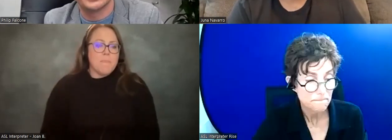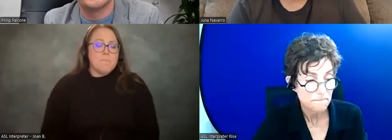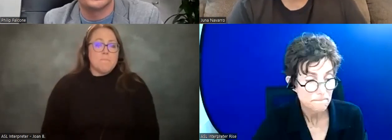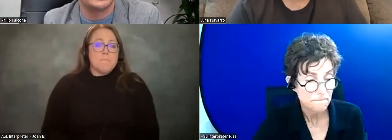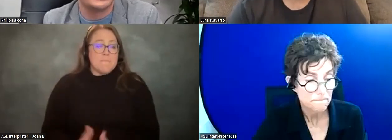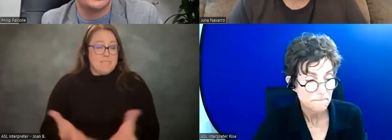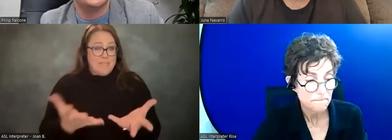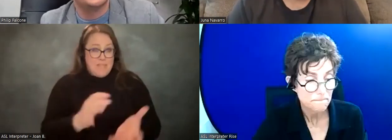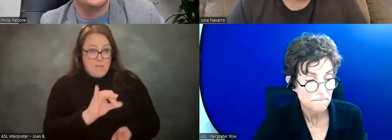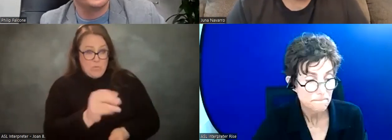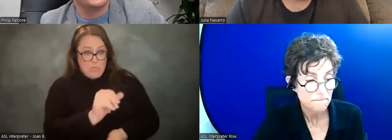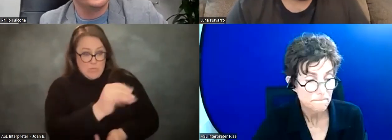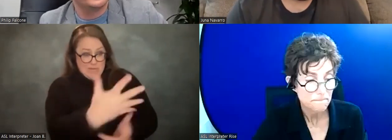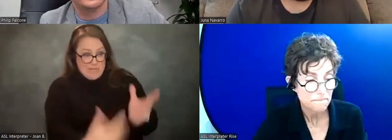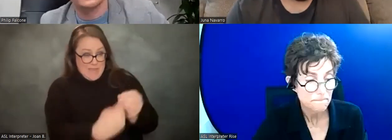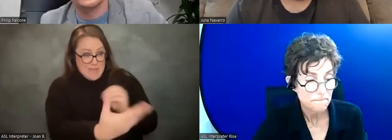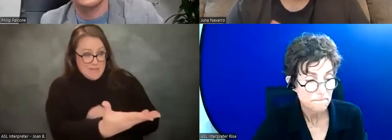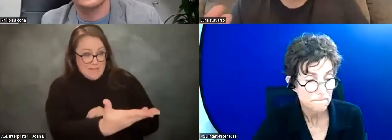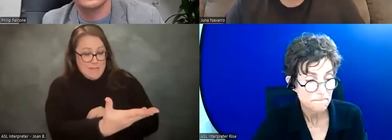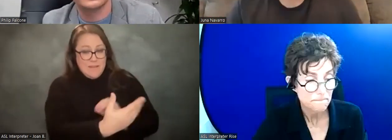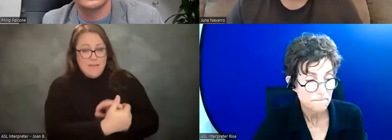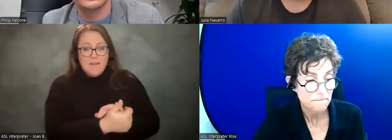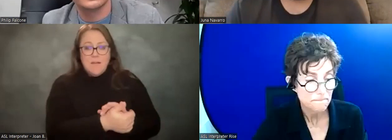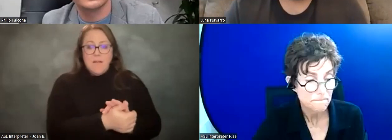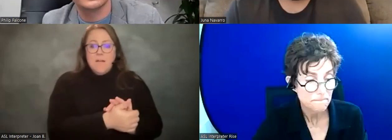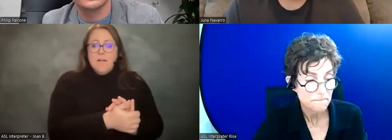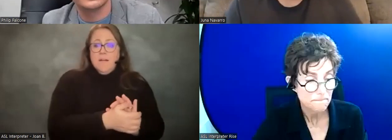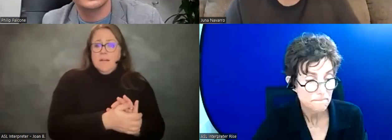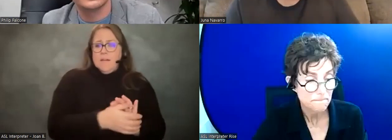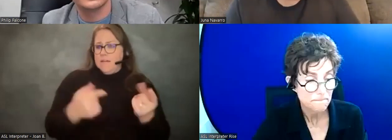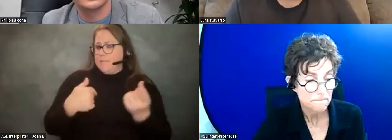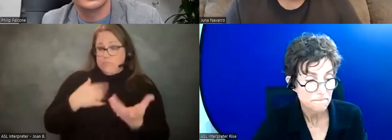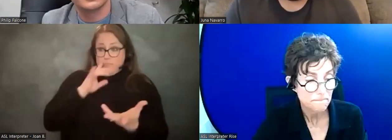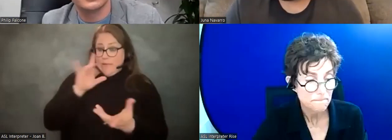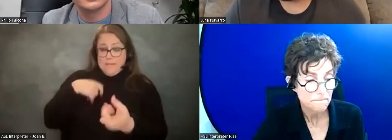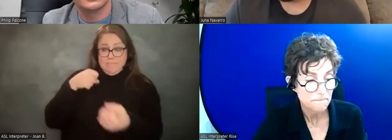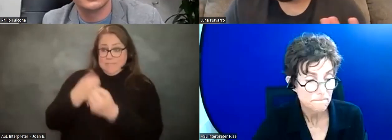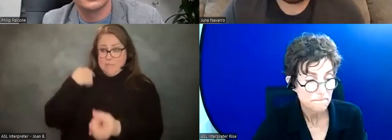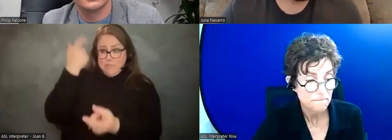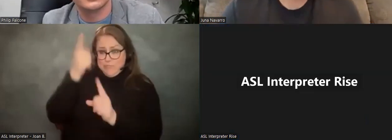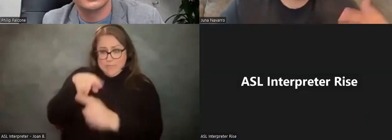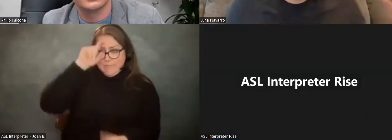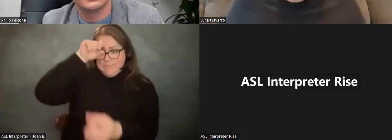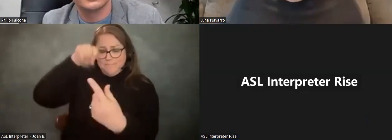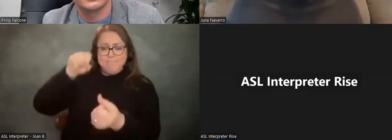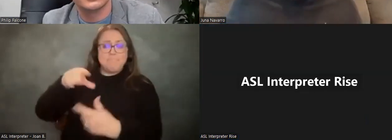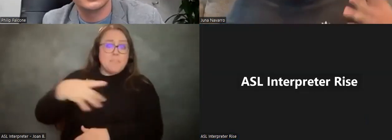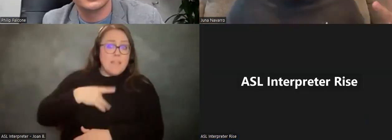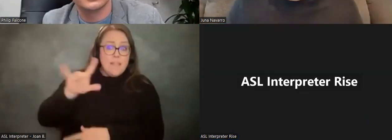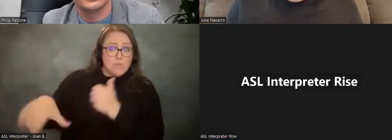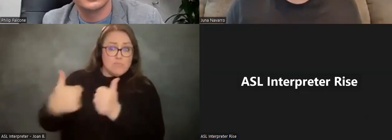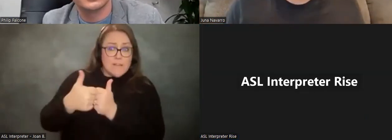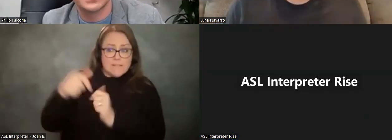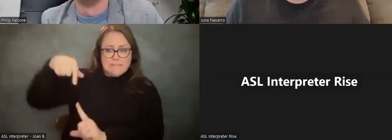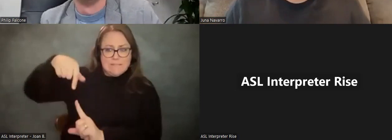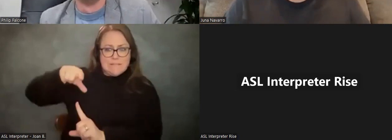Any input, Juan, on that one? I'm gonna second what you said. I like that you're challenging organizations to be